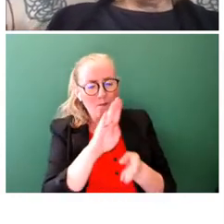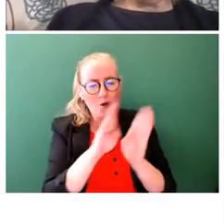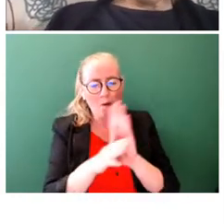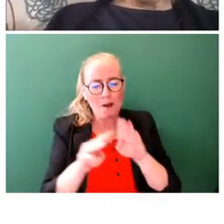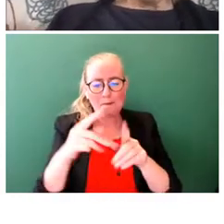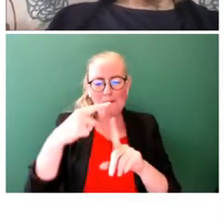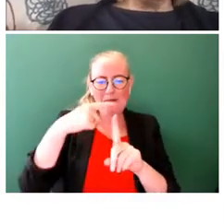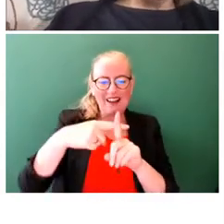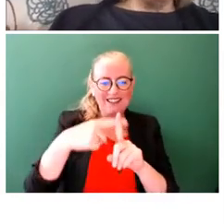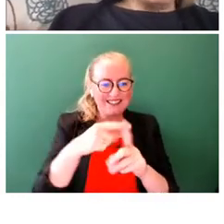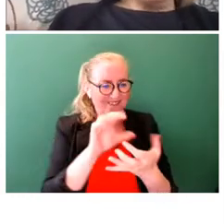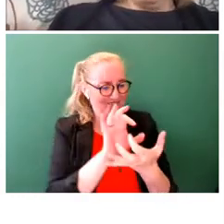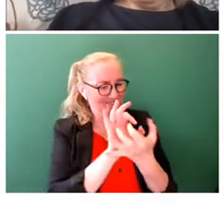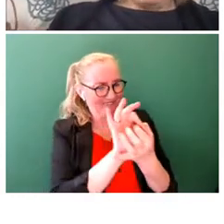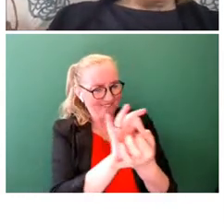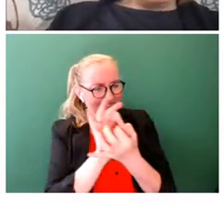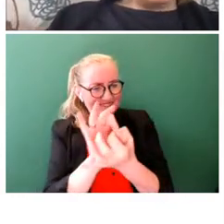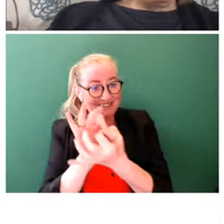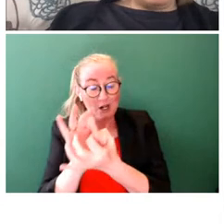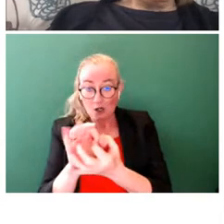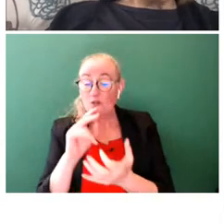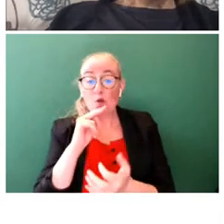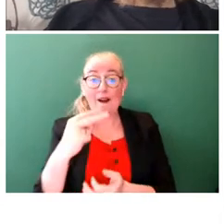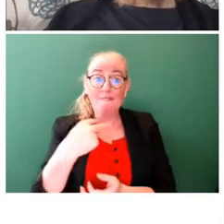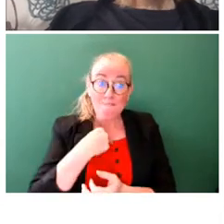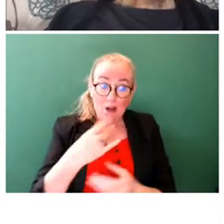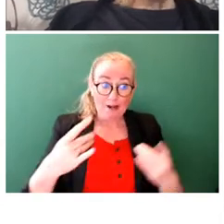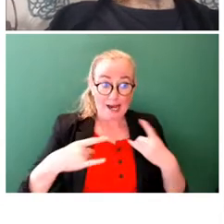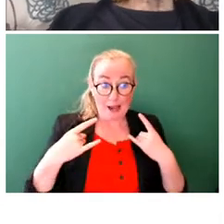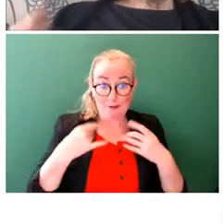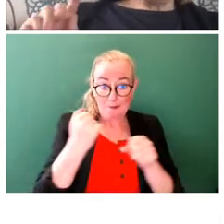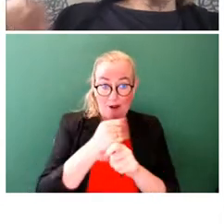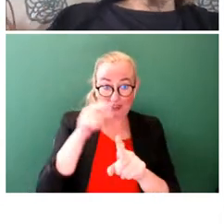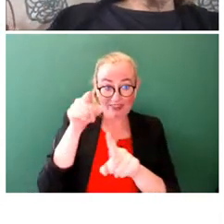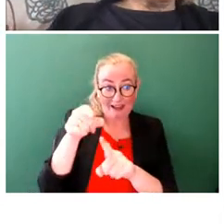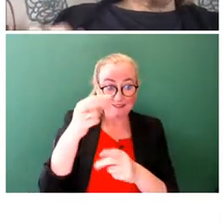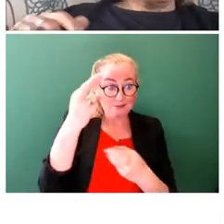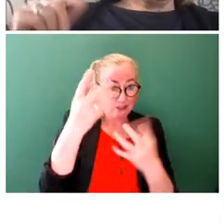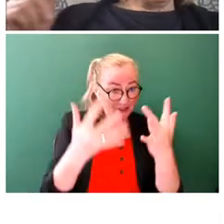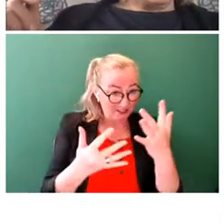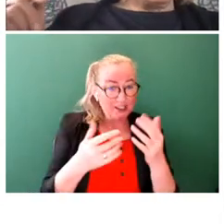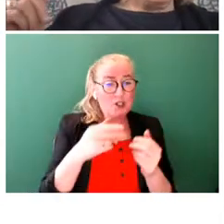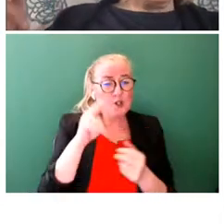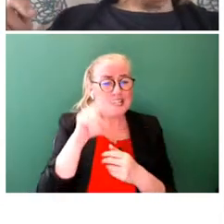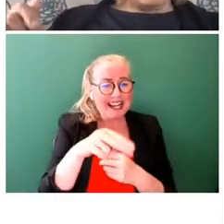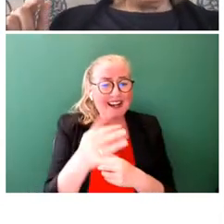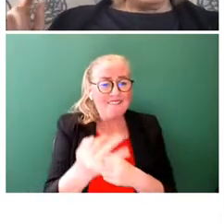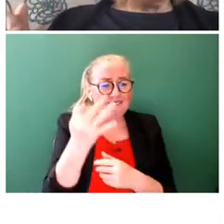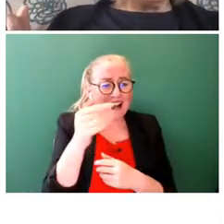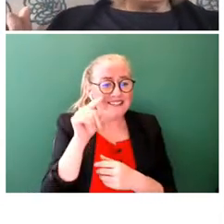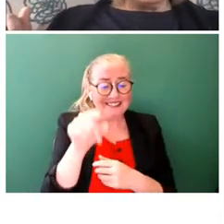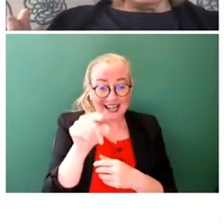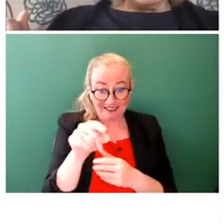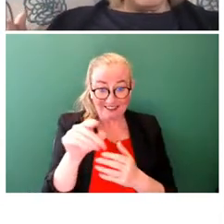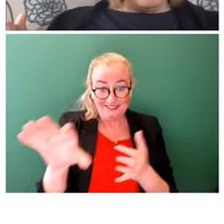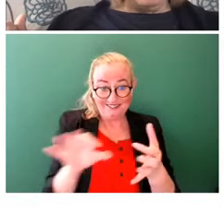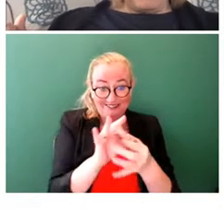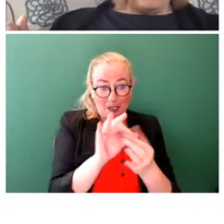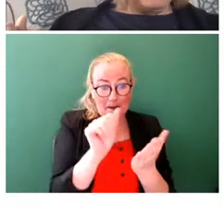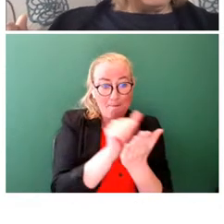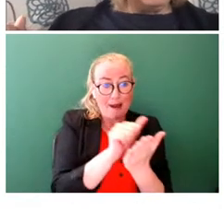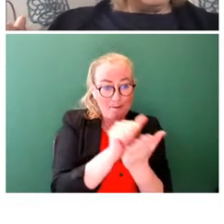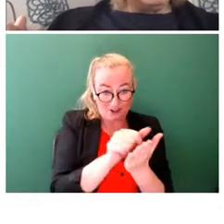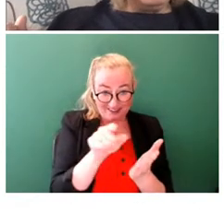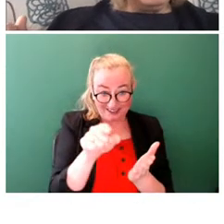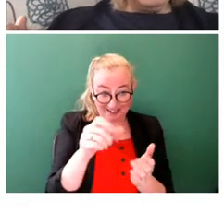interactions going. So I was very happy about that. And you can find that in this paper, which should come up